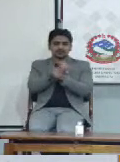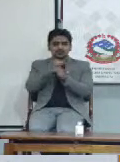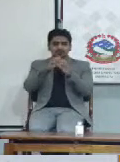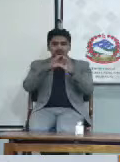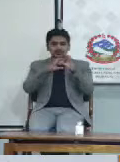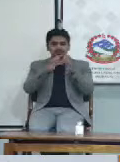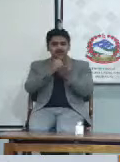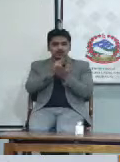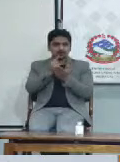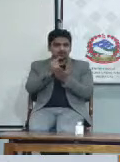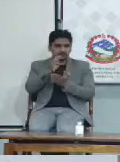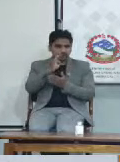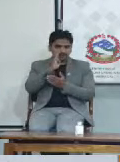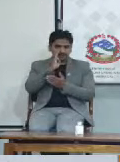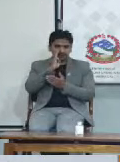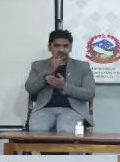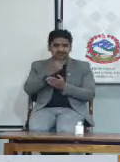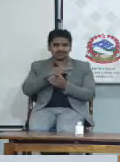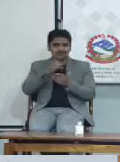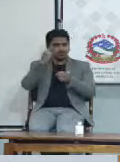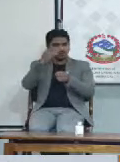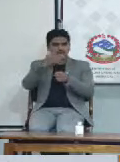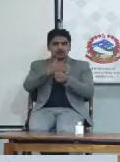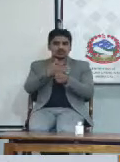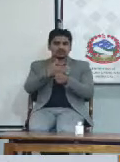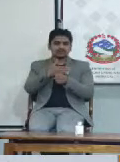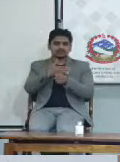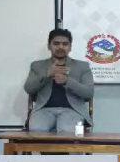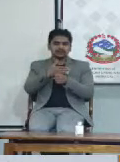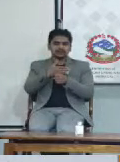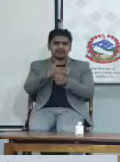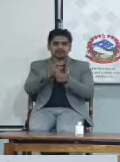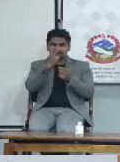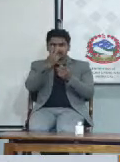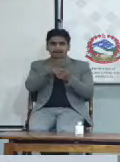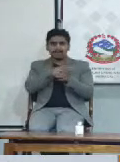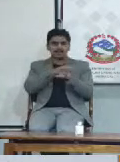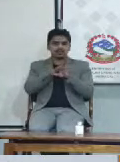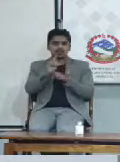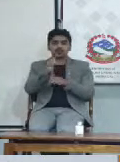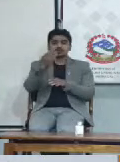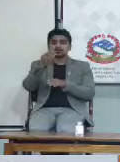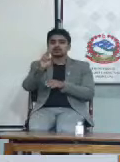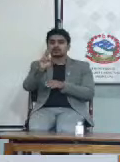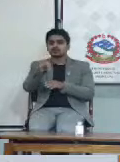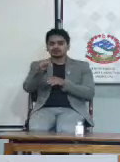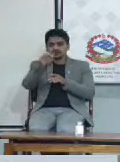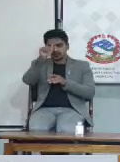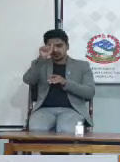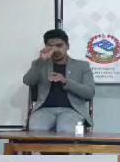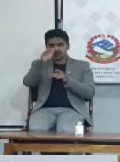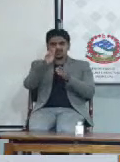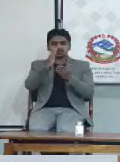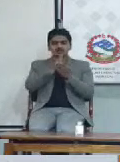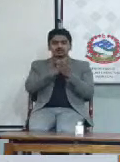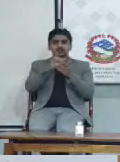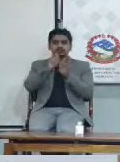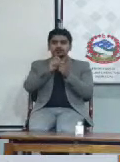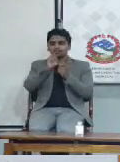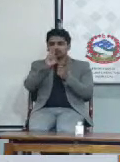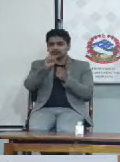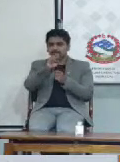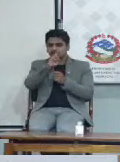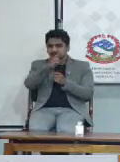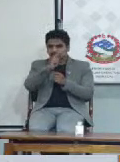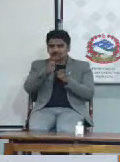what kind of our target audience, how the message should be prepared, and how to select the media. We'll also focus on that.